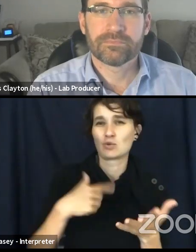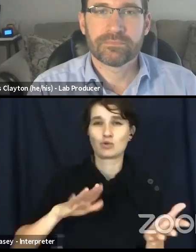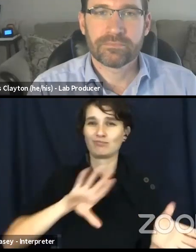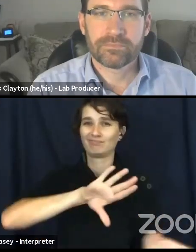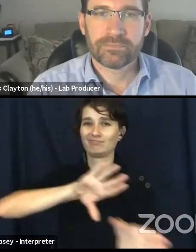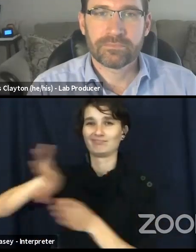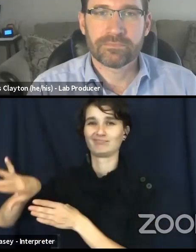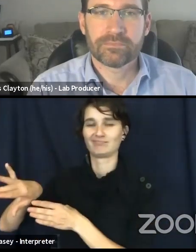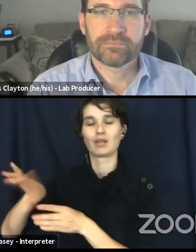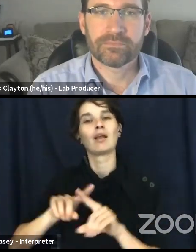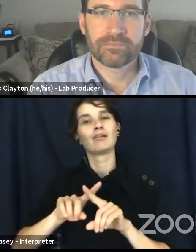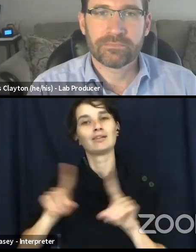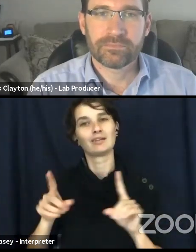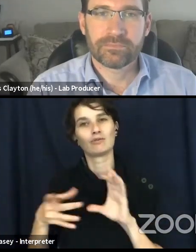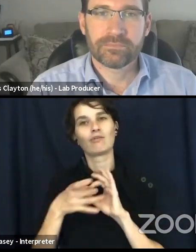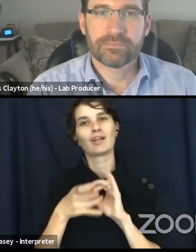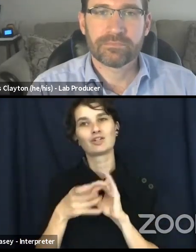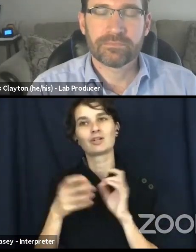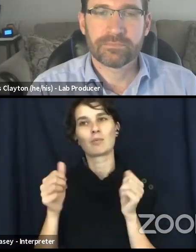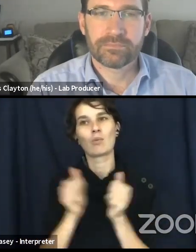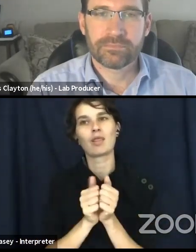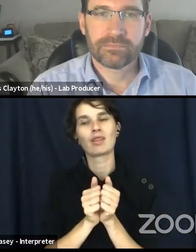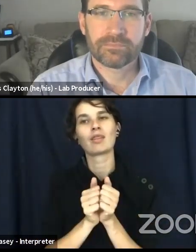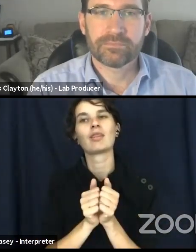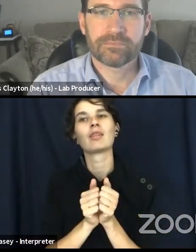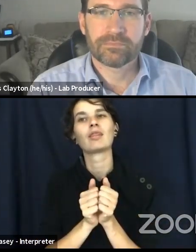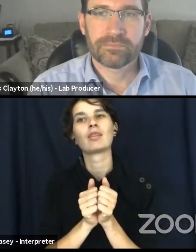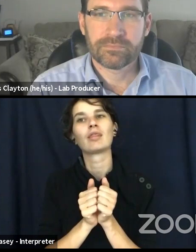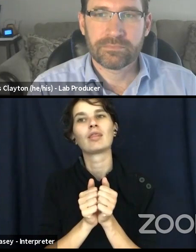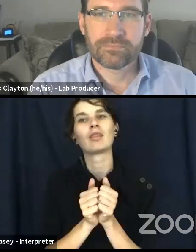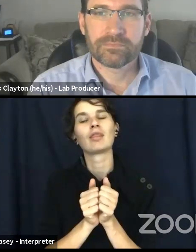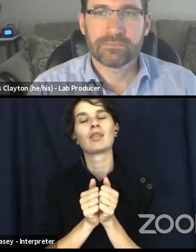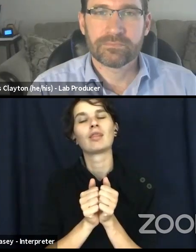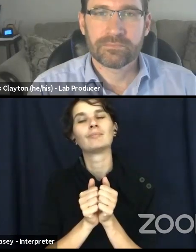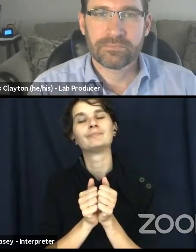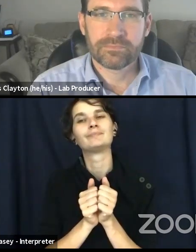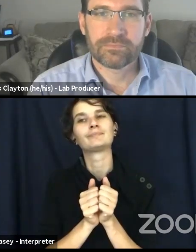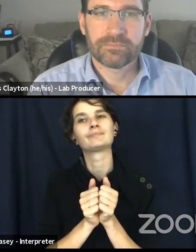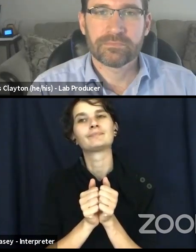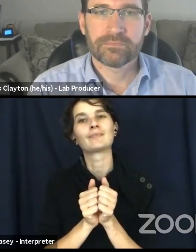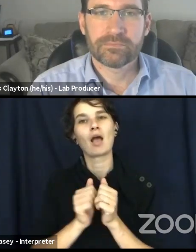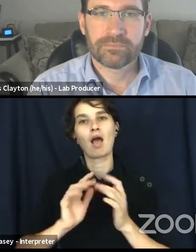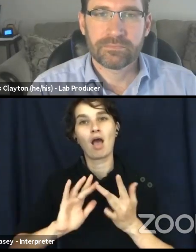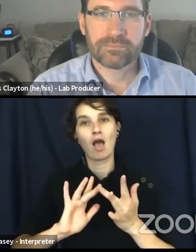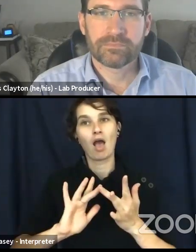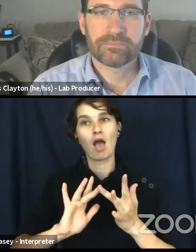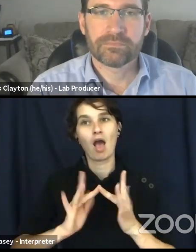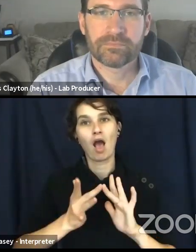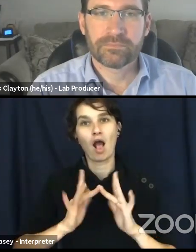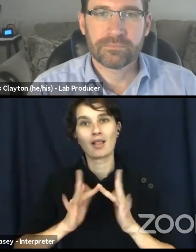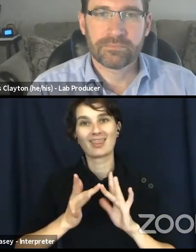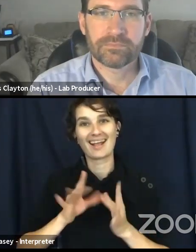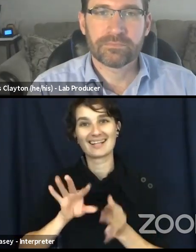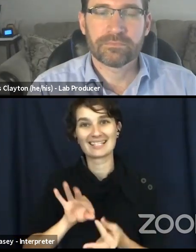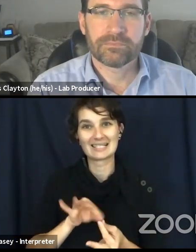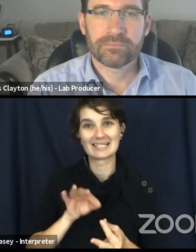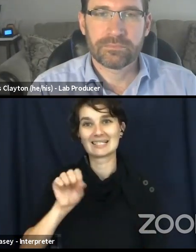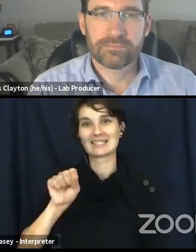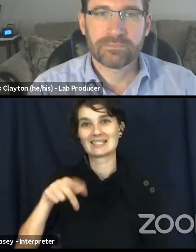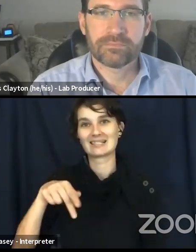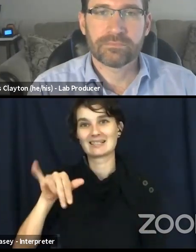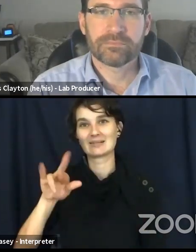relationship to with the sort of propagation of online spirituality and learning and